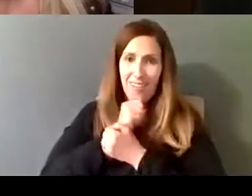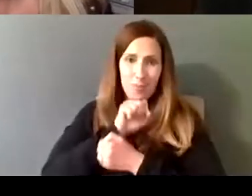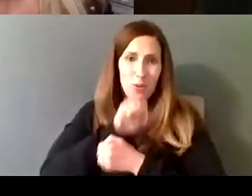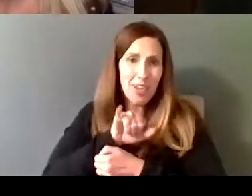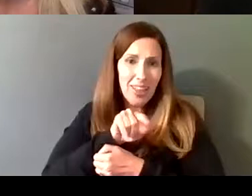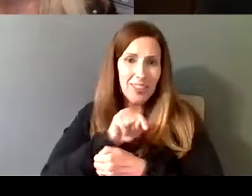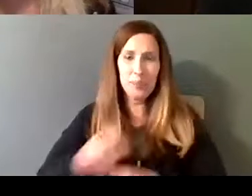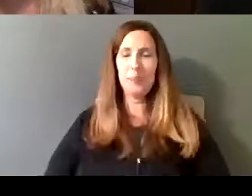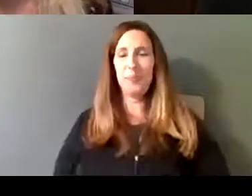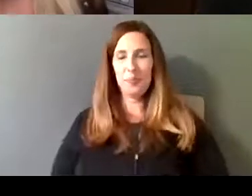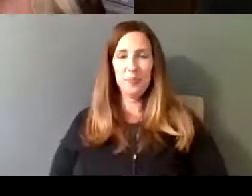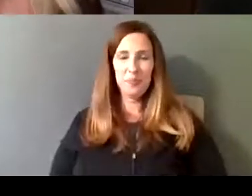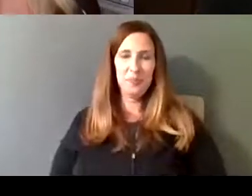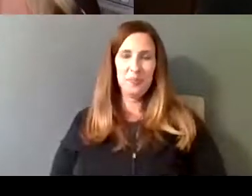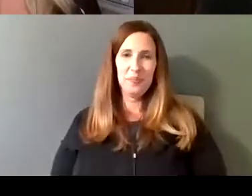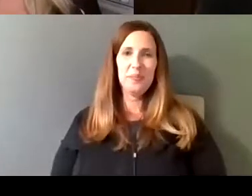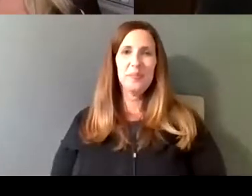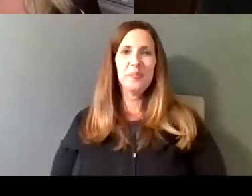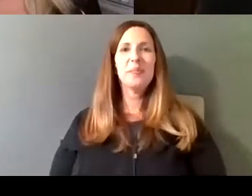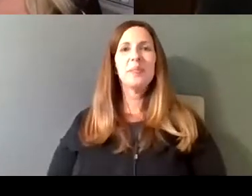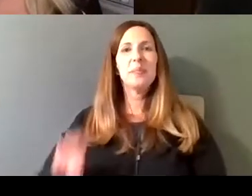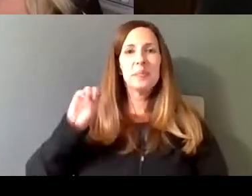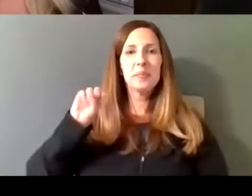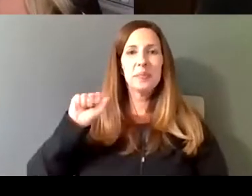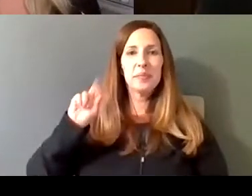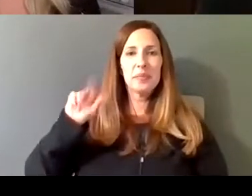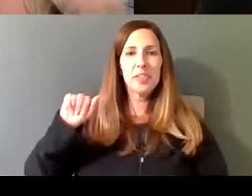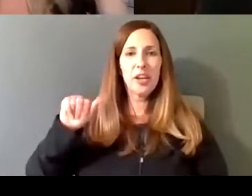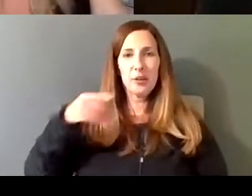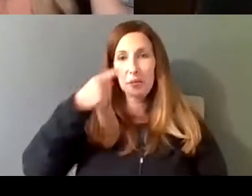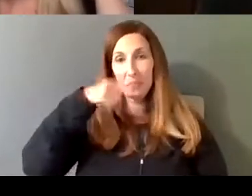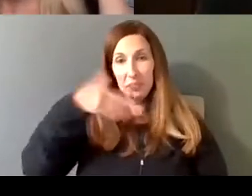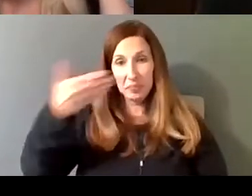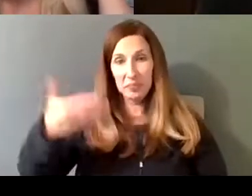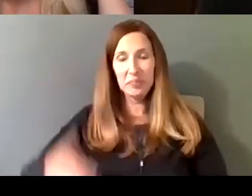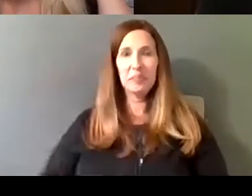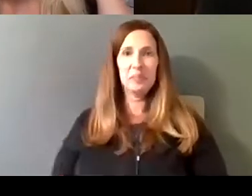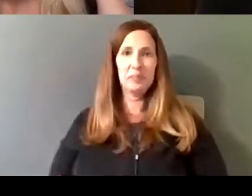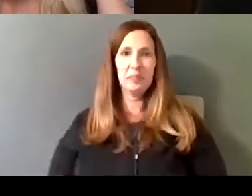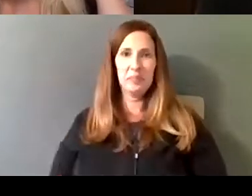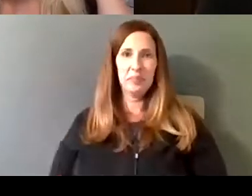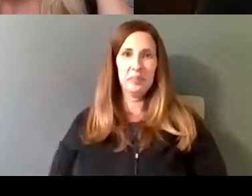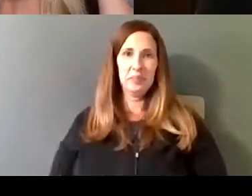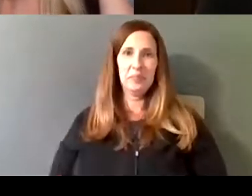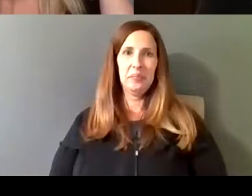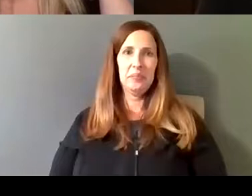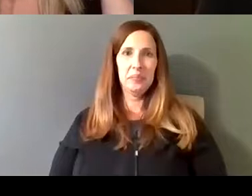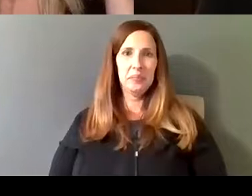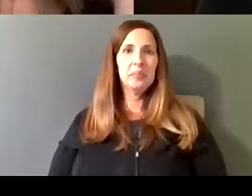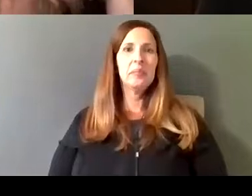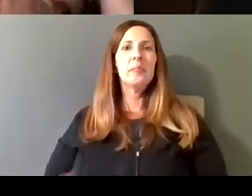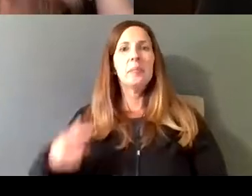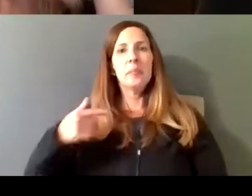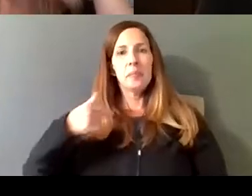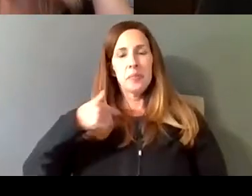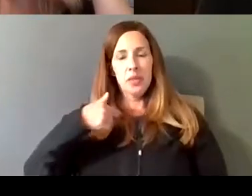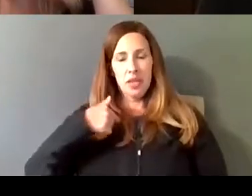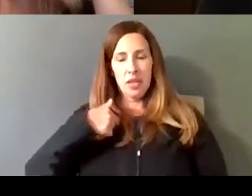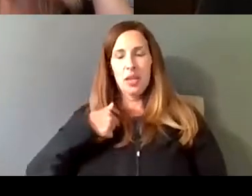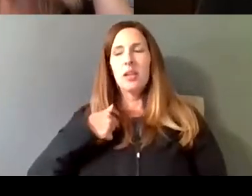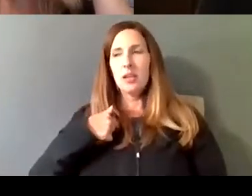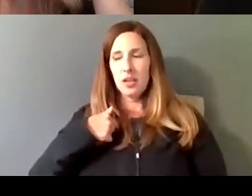Thank you. Sarah, would you like to go next on this last one? Yeah, I would add that I think